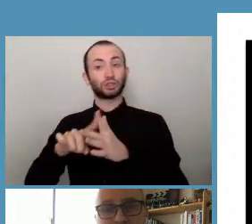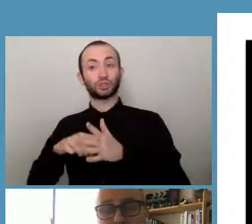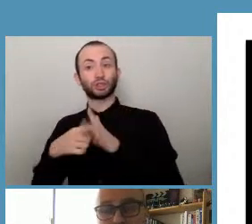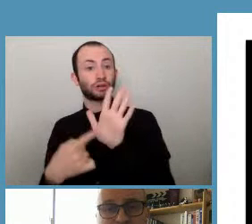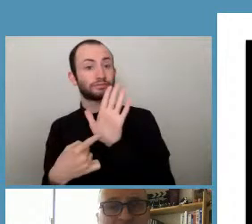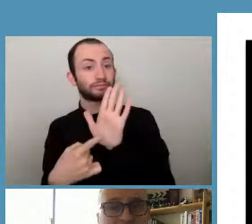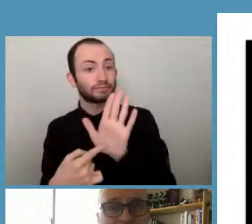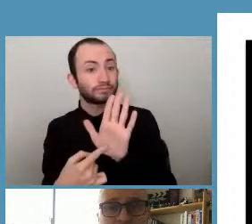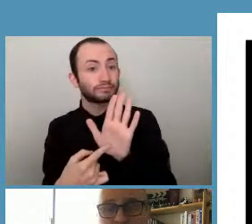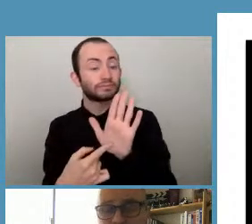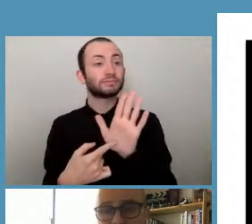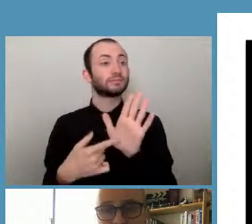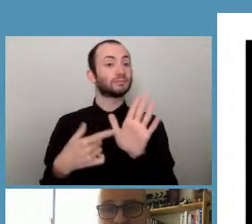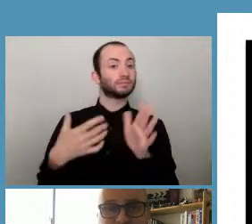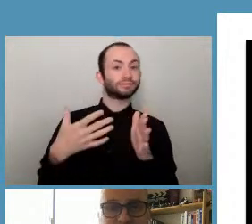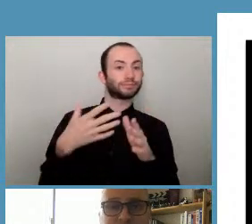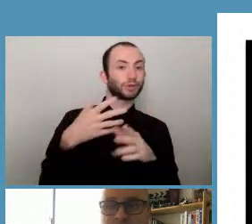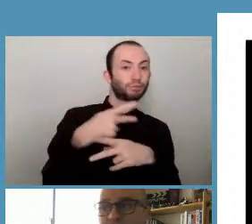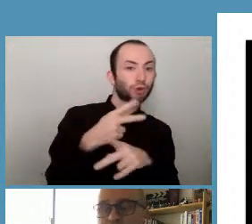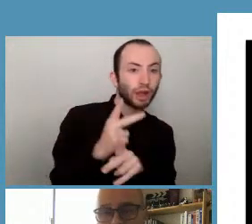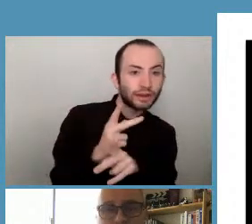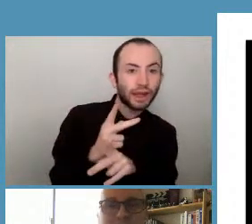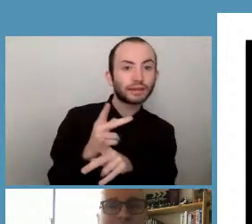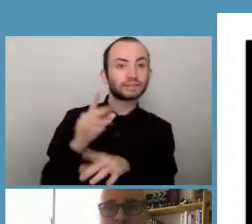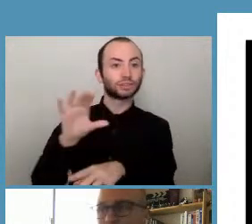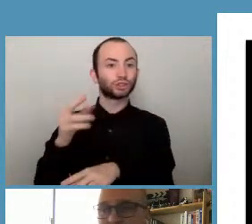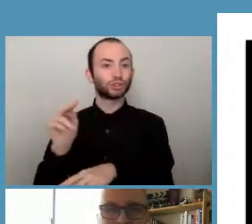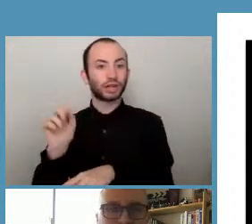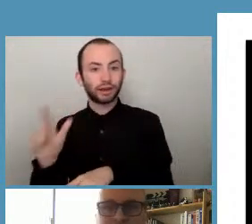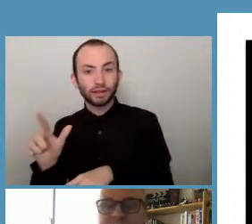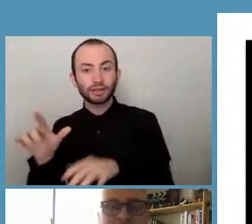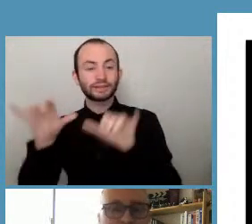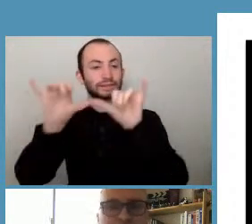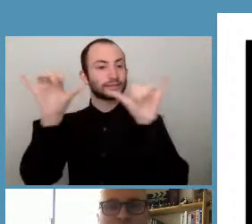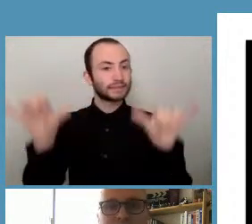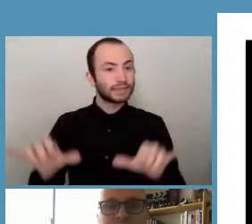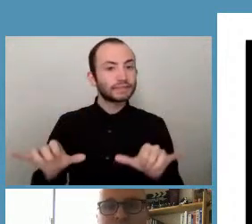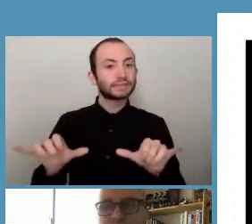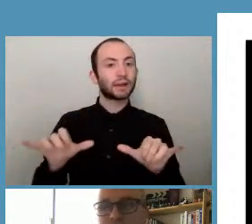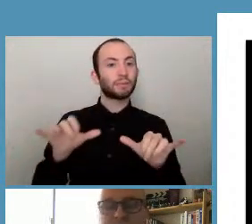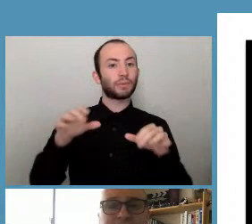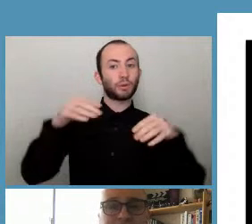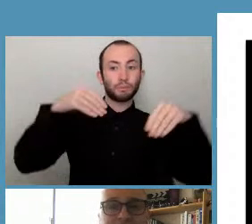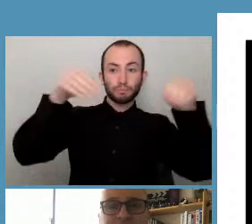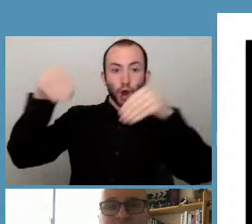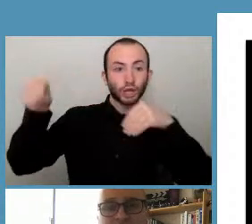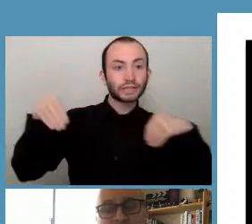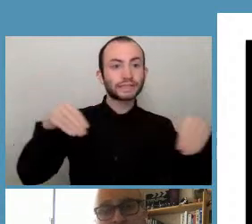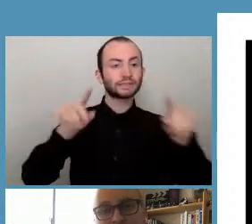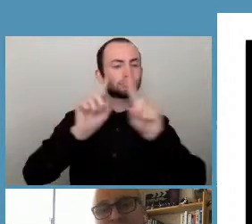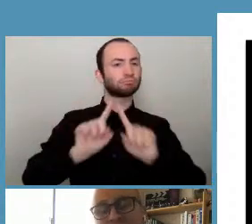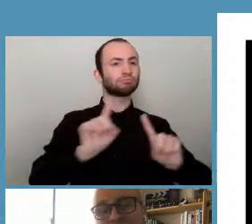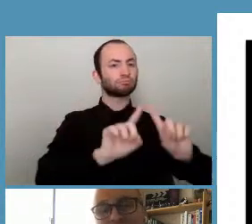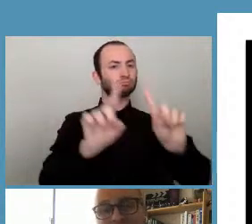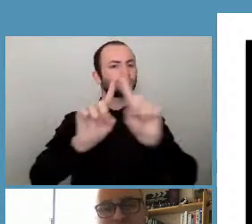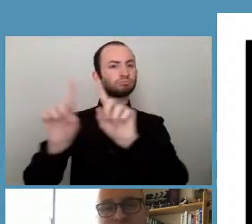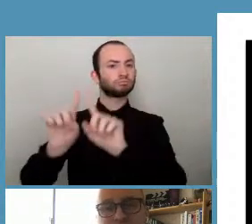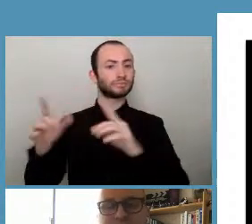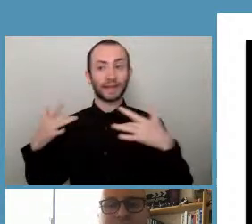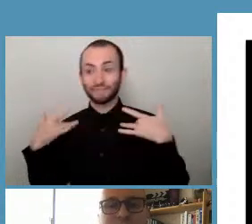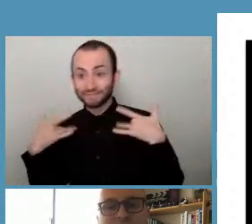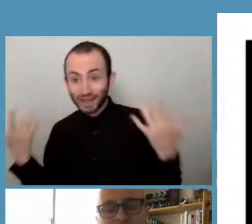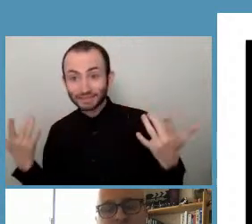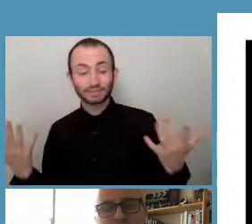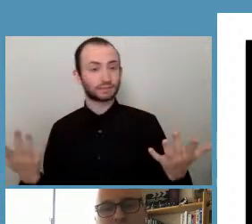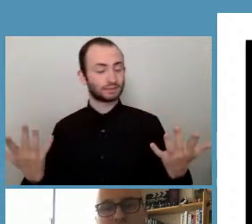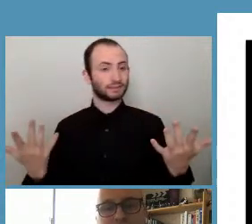product or a digital channel or a digital system or marketing collateral, so on and so forth, an event. We have these